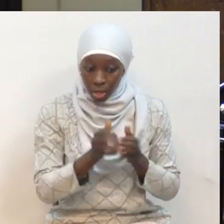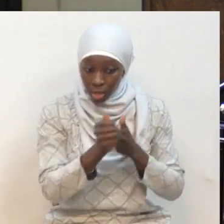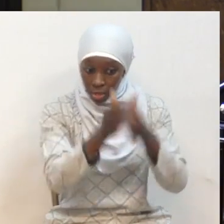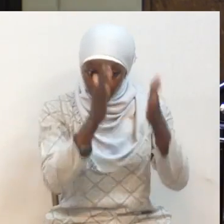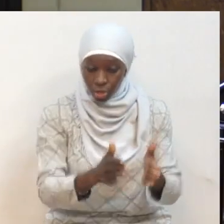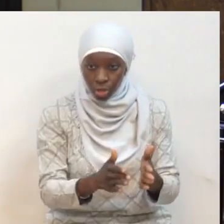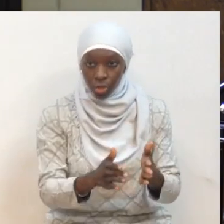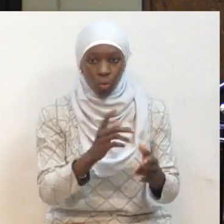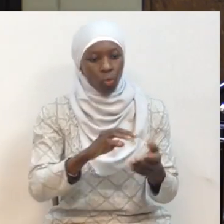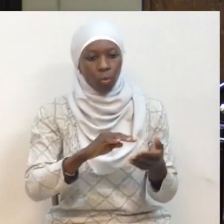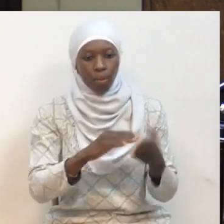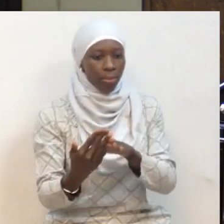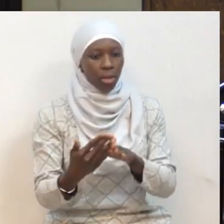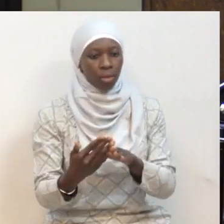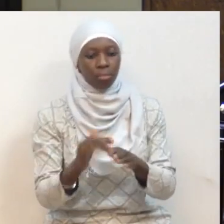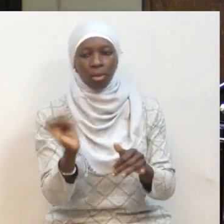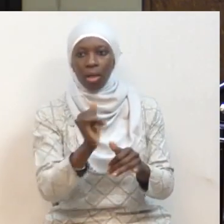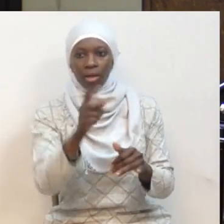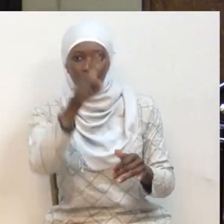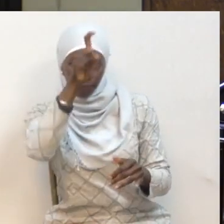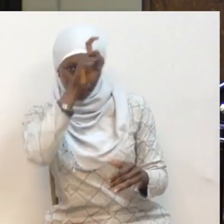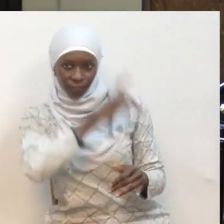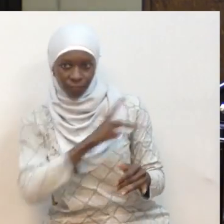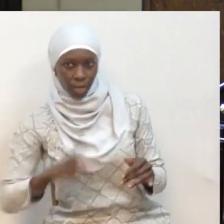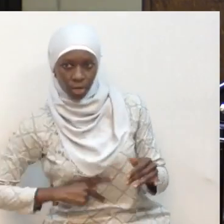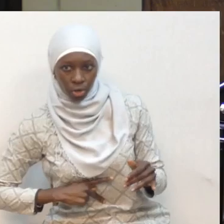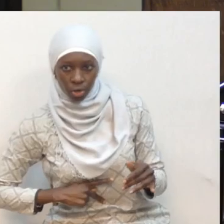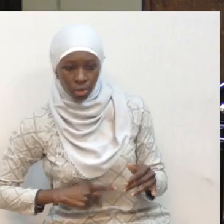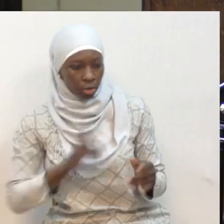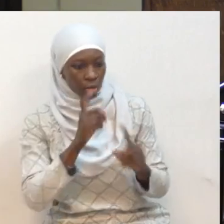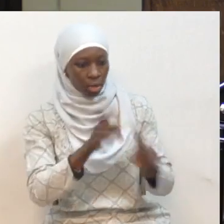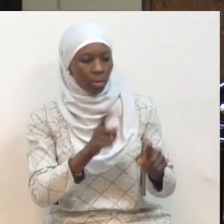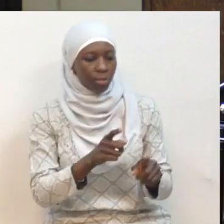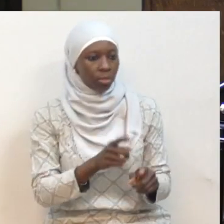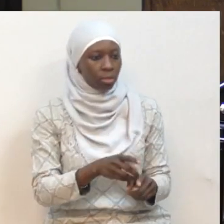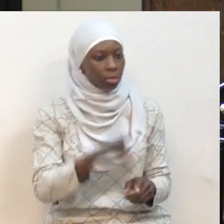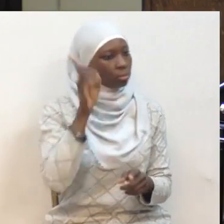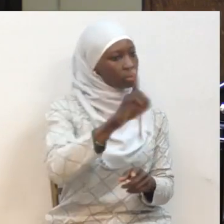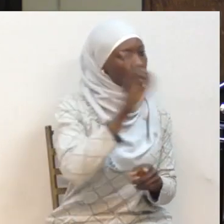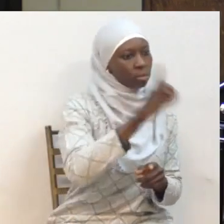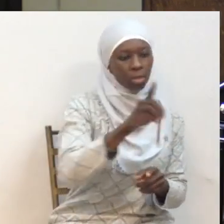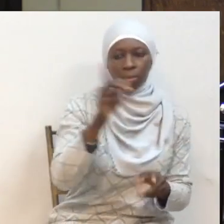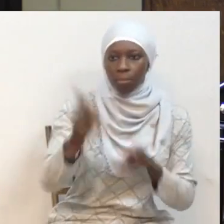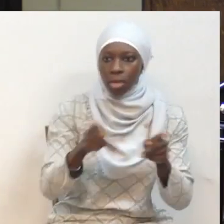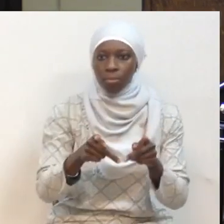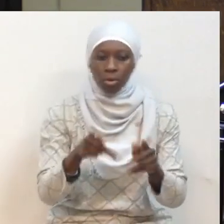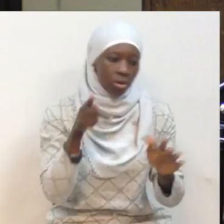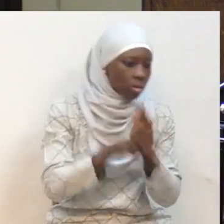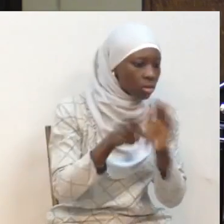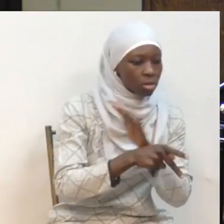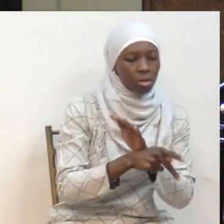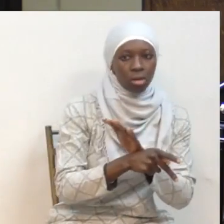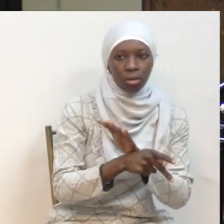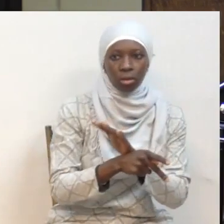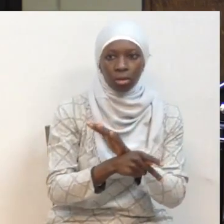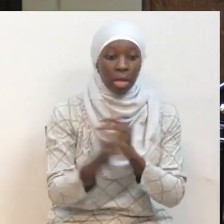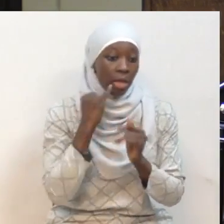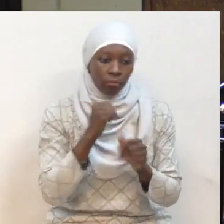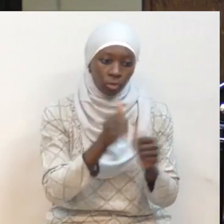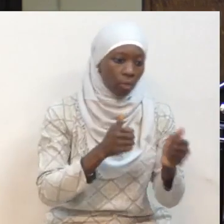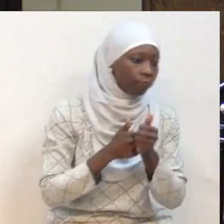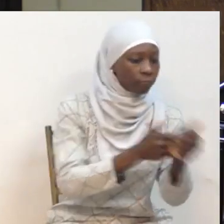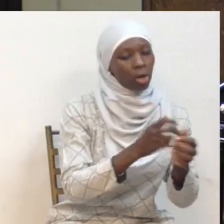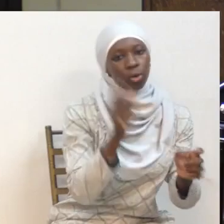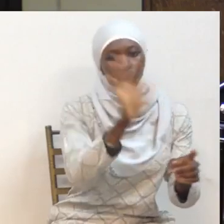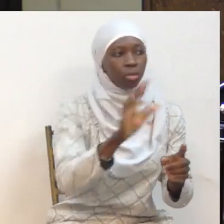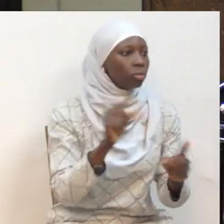All contracts in Islam are only good so long as there is that principal element